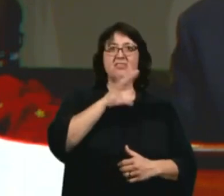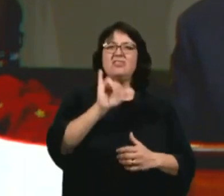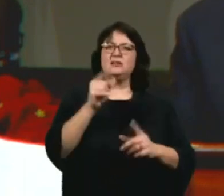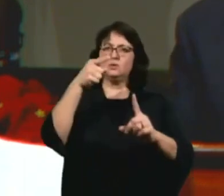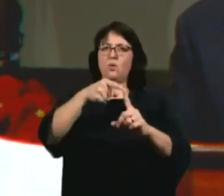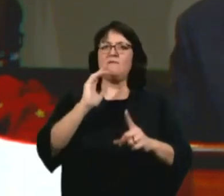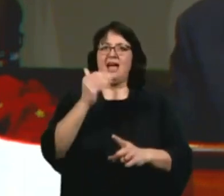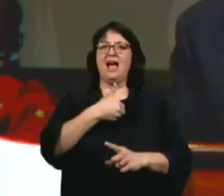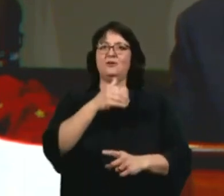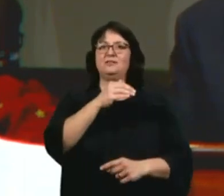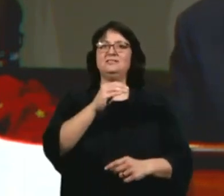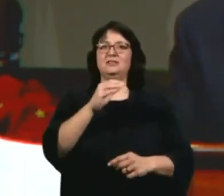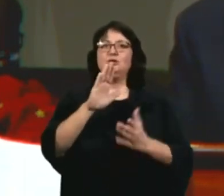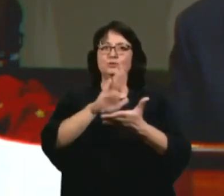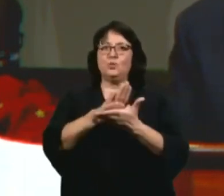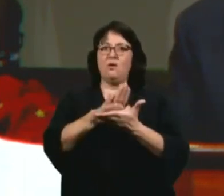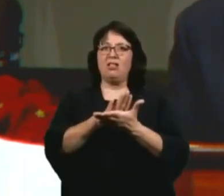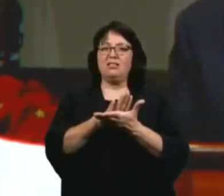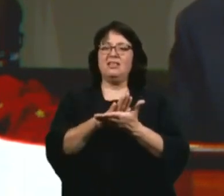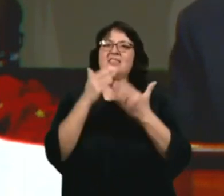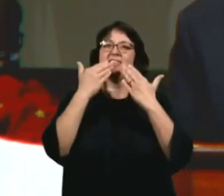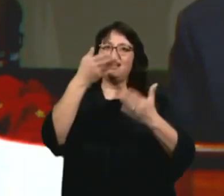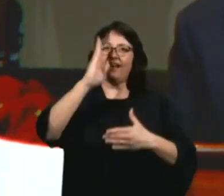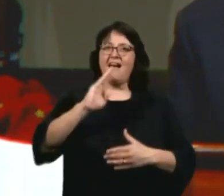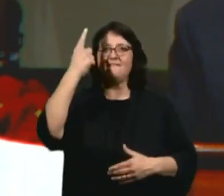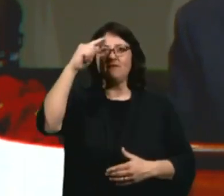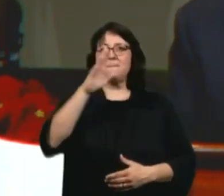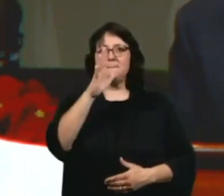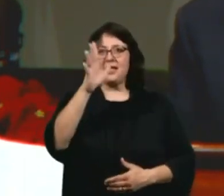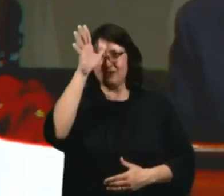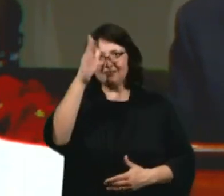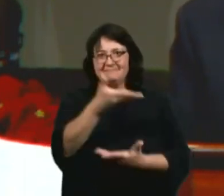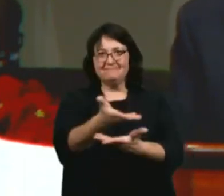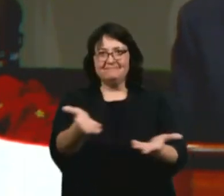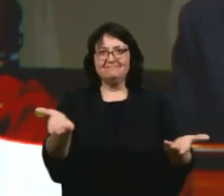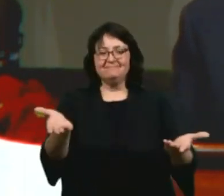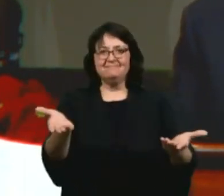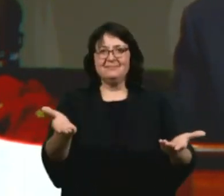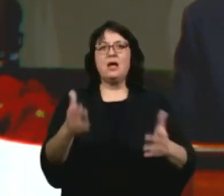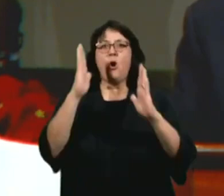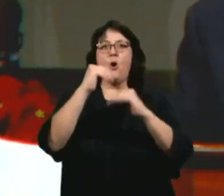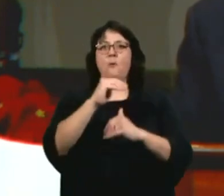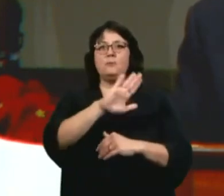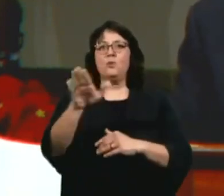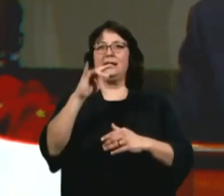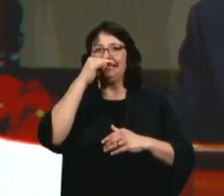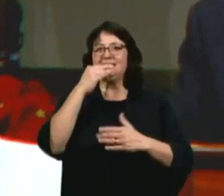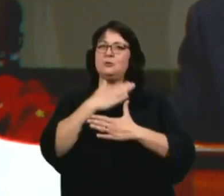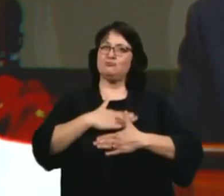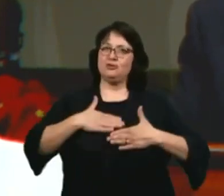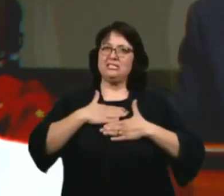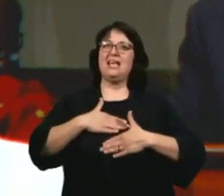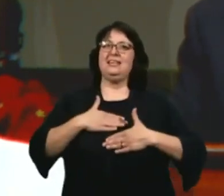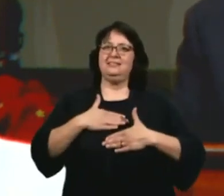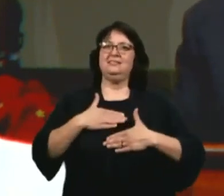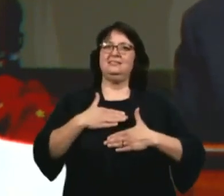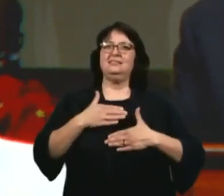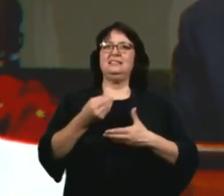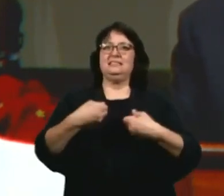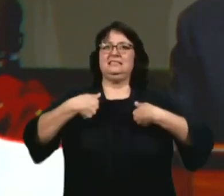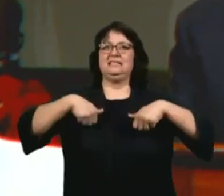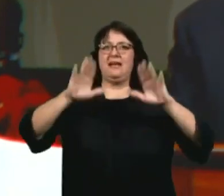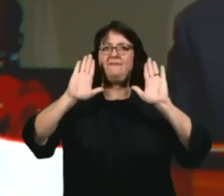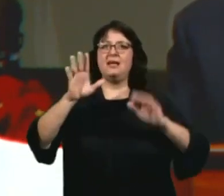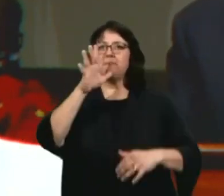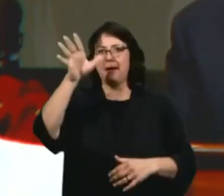school. Thank God for you parents. I hope you kids are appreciative of the sacrifice